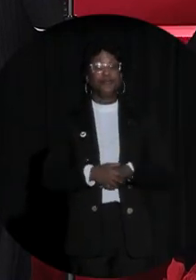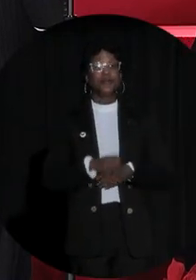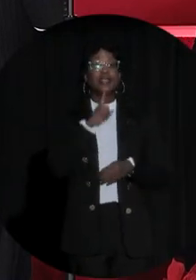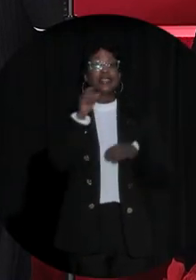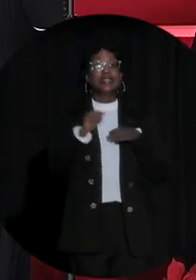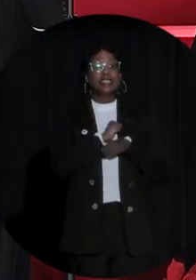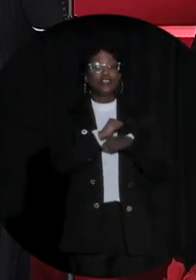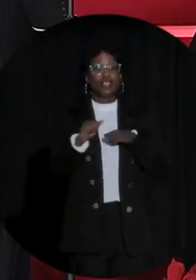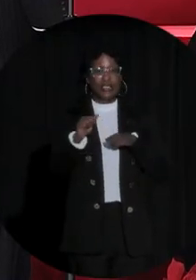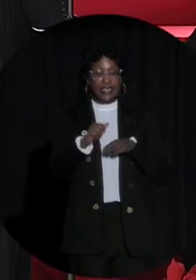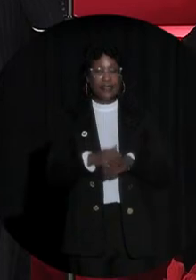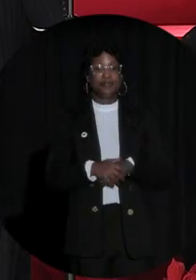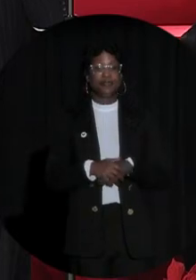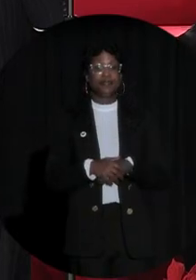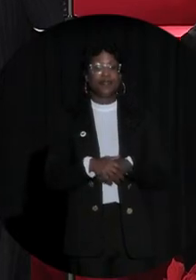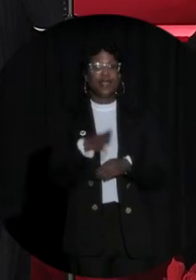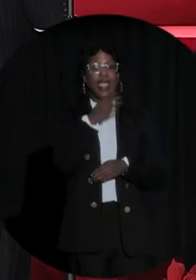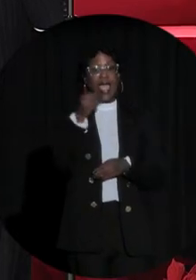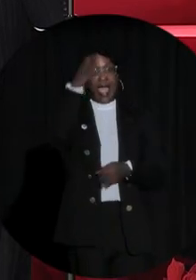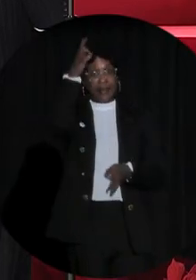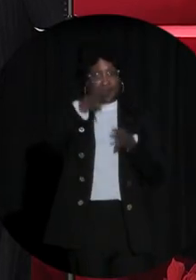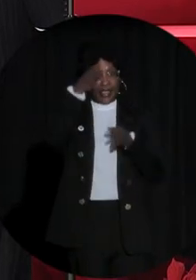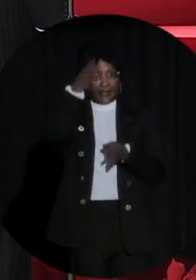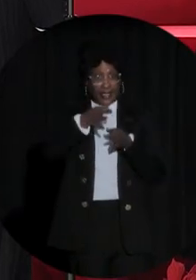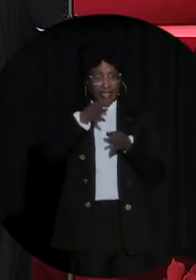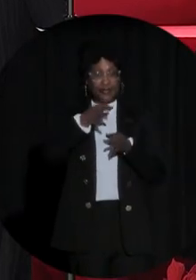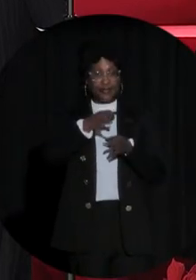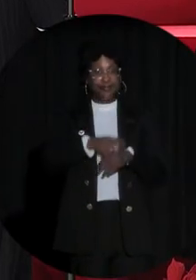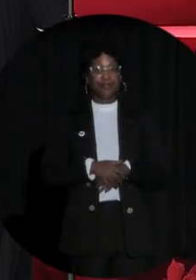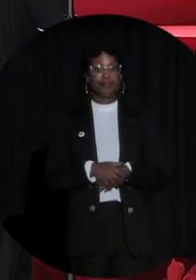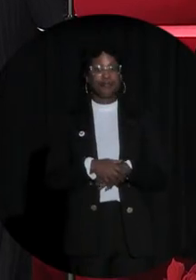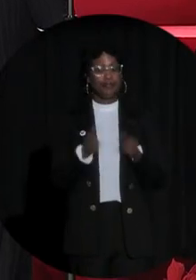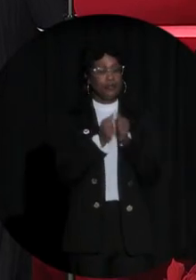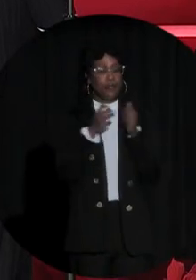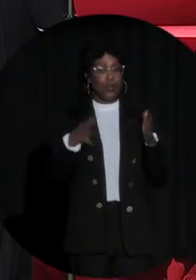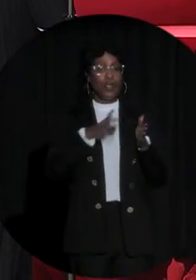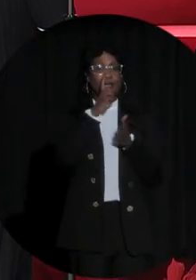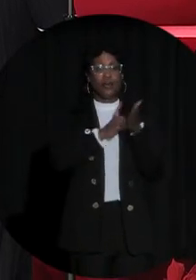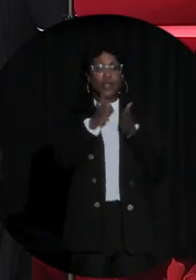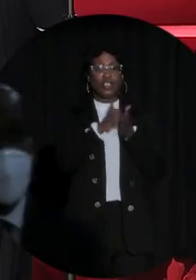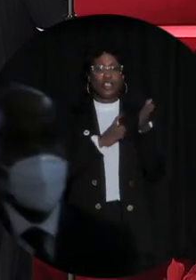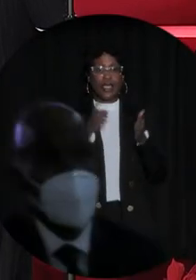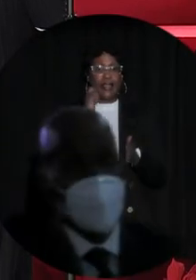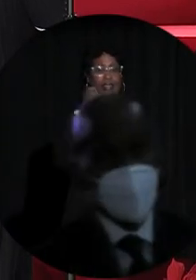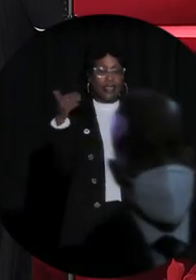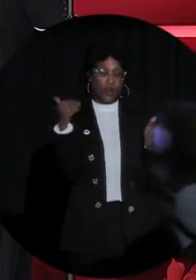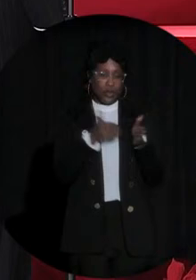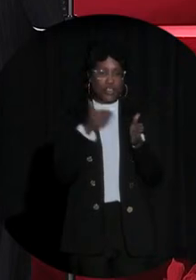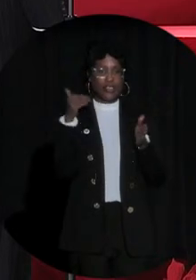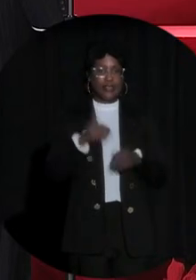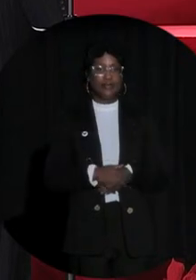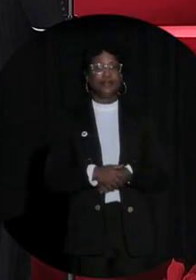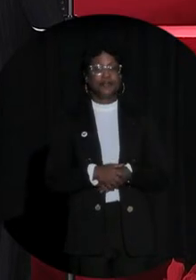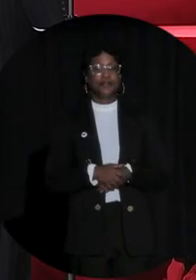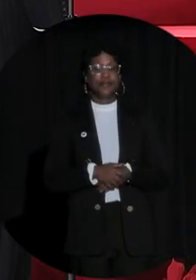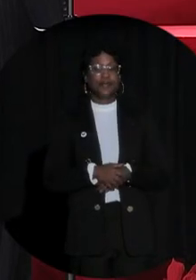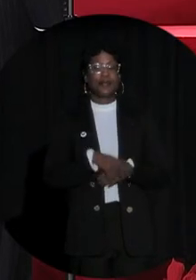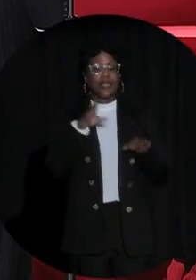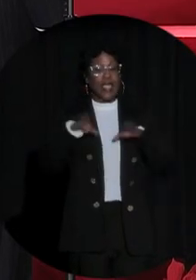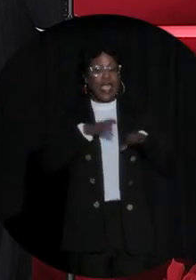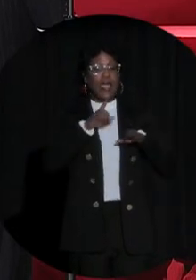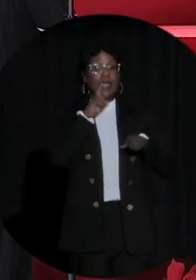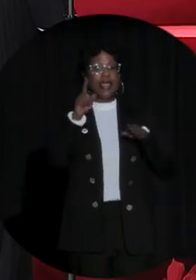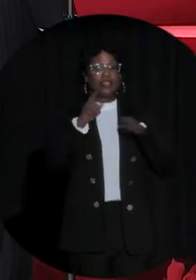judgment. Diligently and faithfully. Diligently and faithfully. Without partiality or prejudice. Without partiality or prejudice. Execute